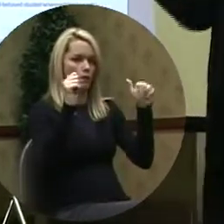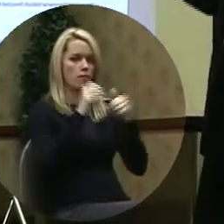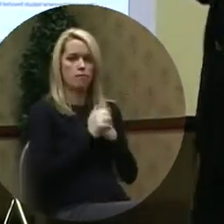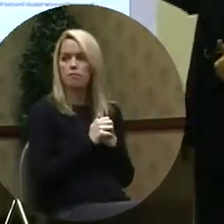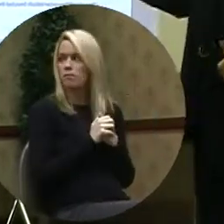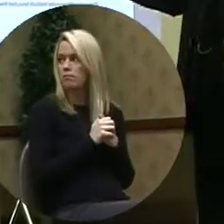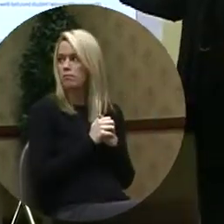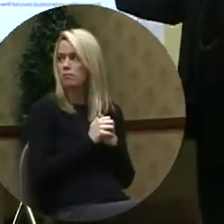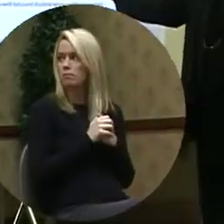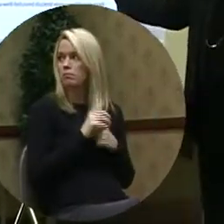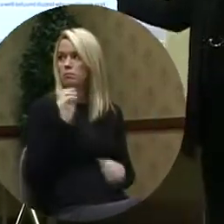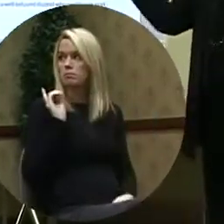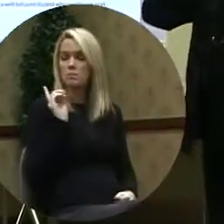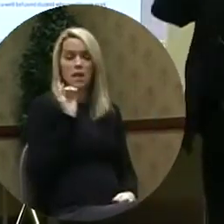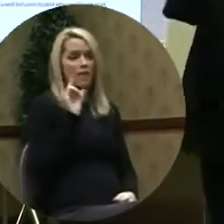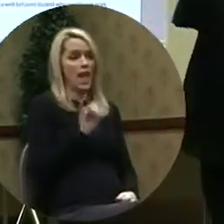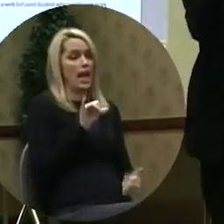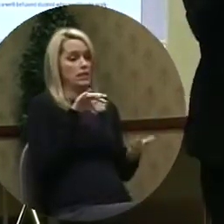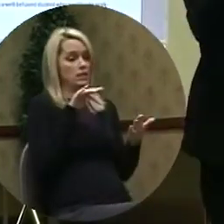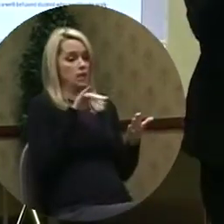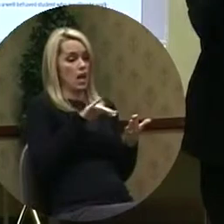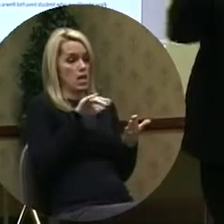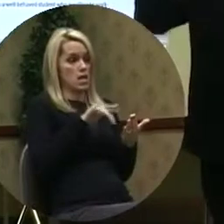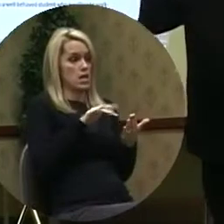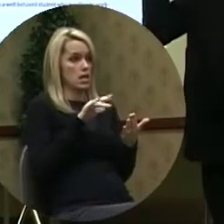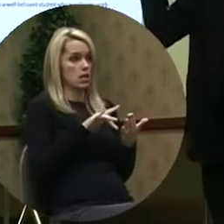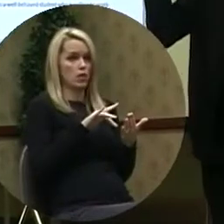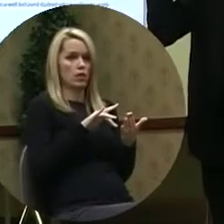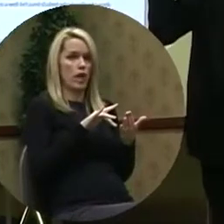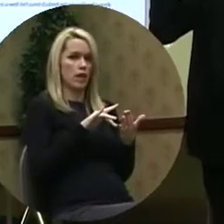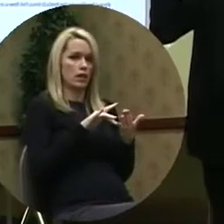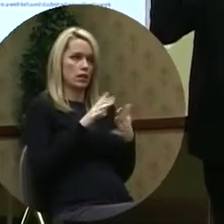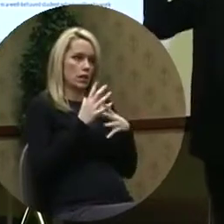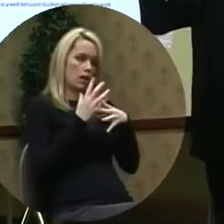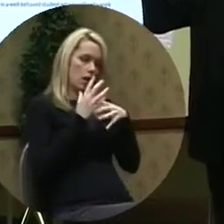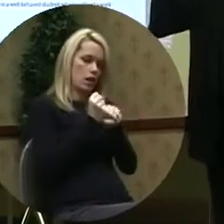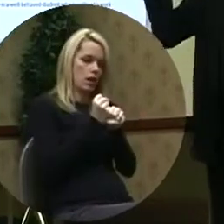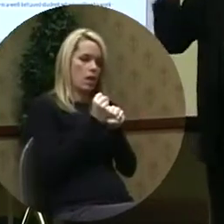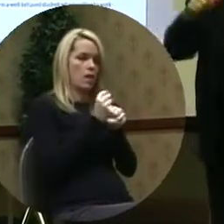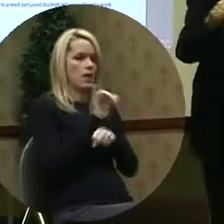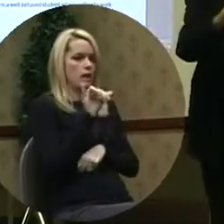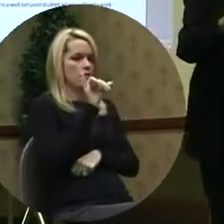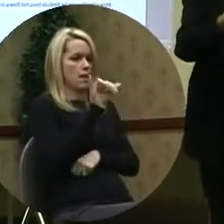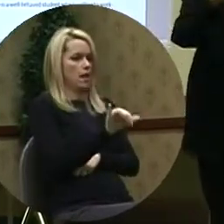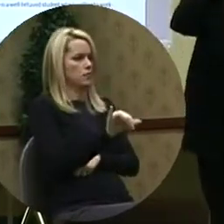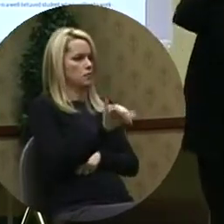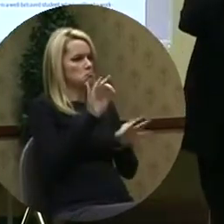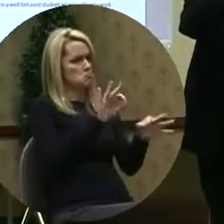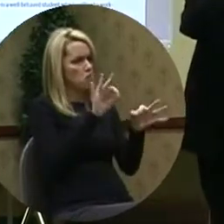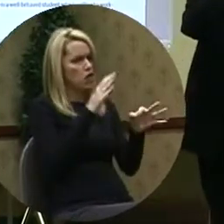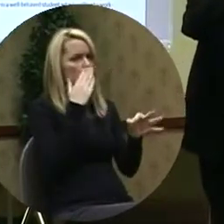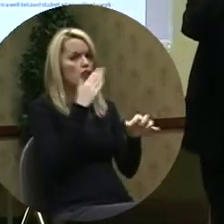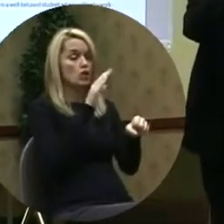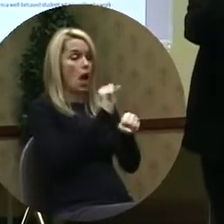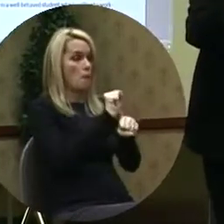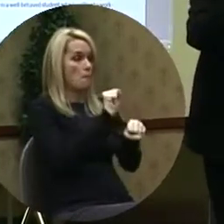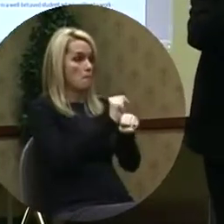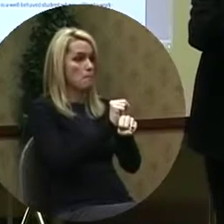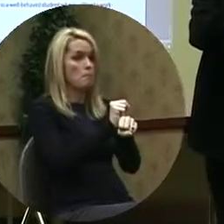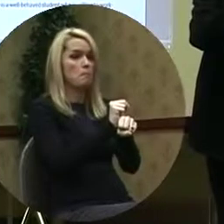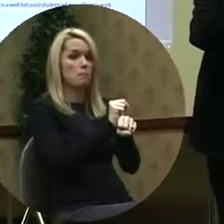have this case study, you've got it scrunched down just like this. You did a very nice job on this, and